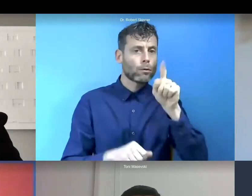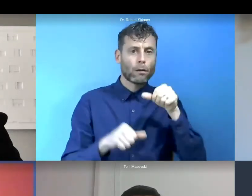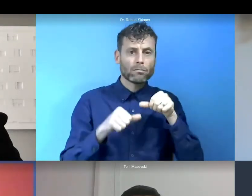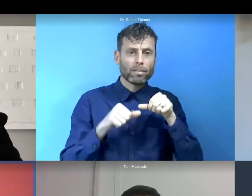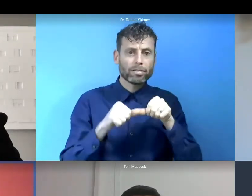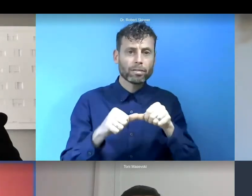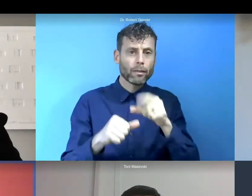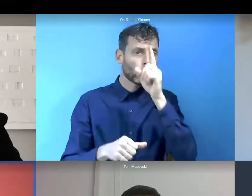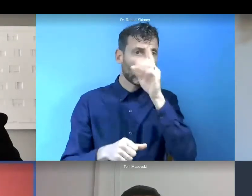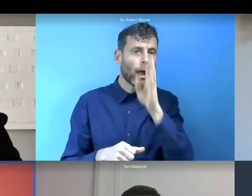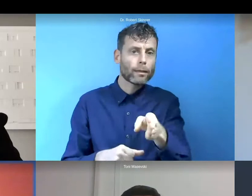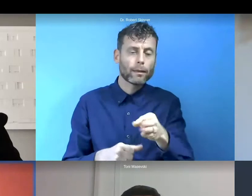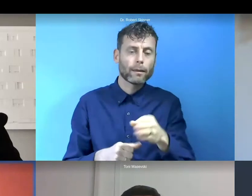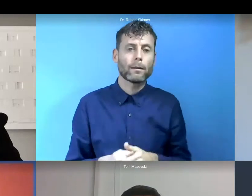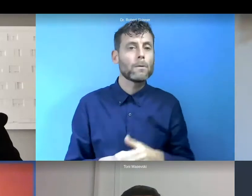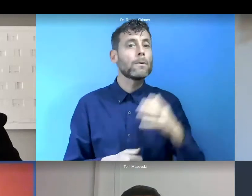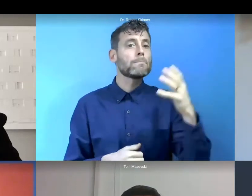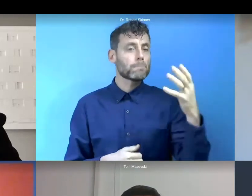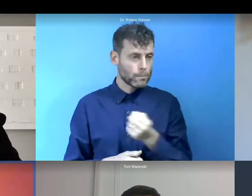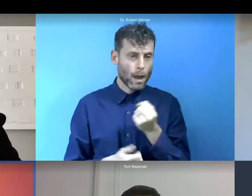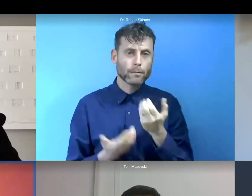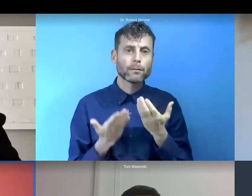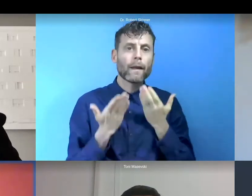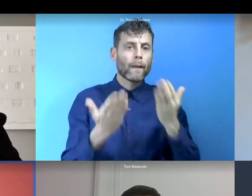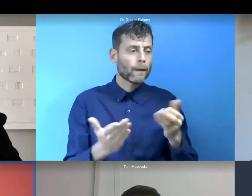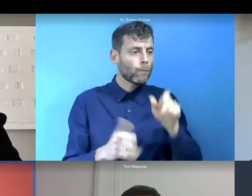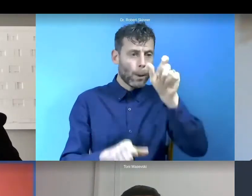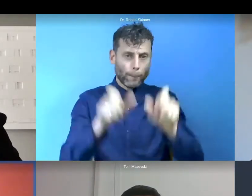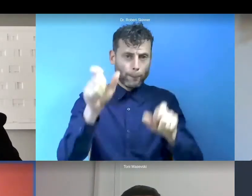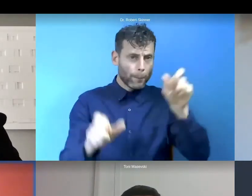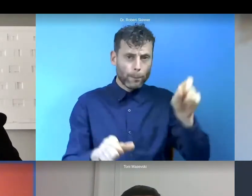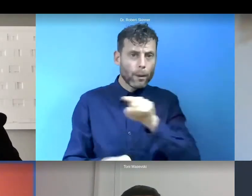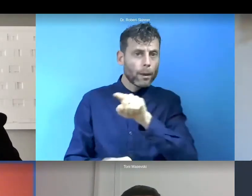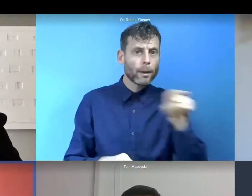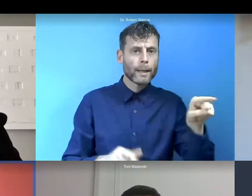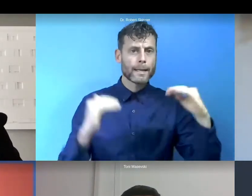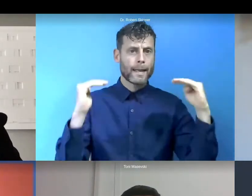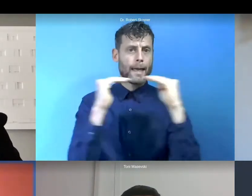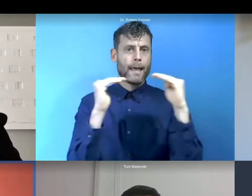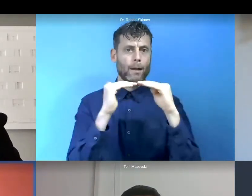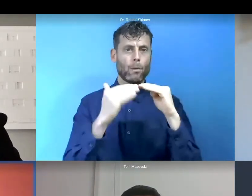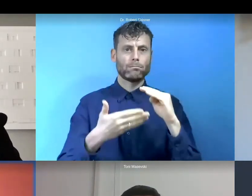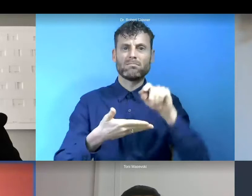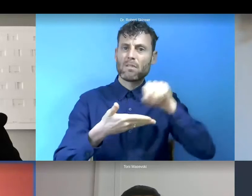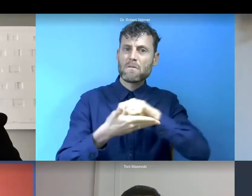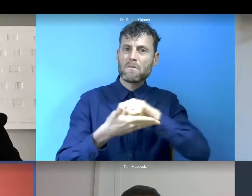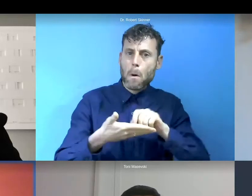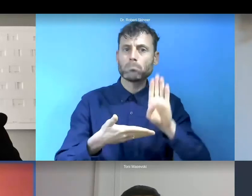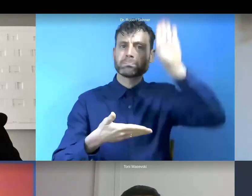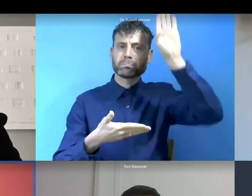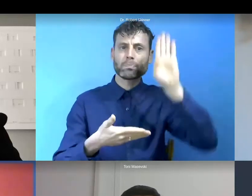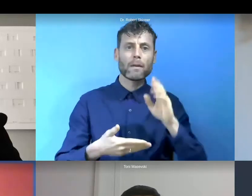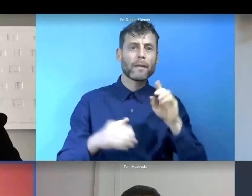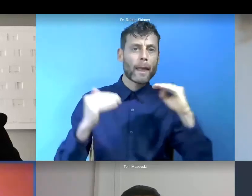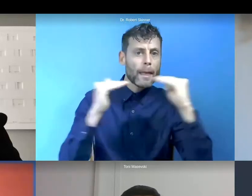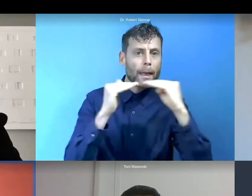have equal decision-making power regarding methodology, principles, and objectives at every stage of the